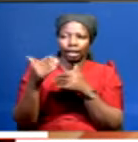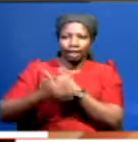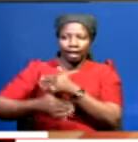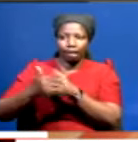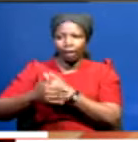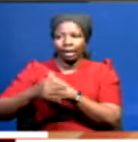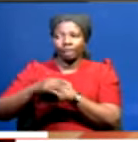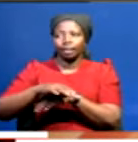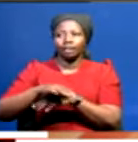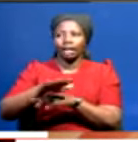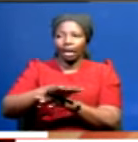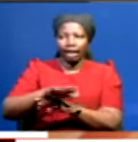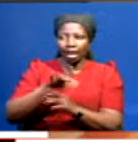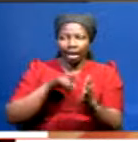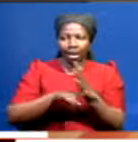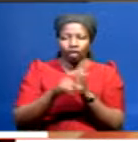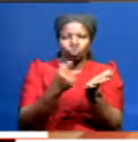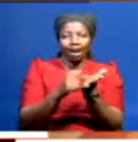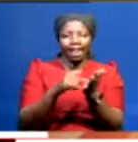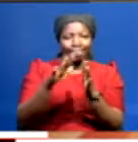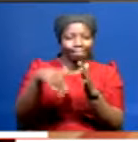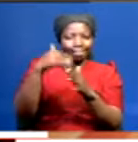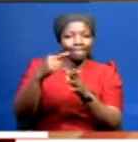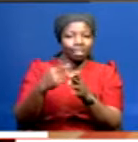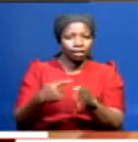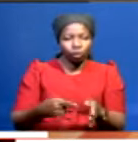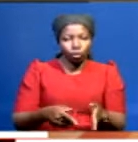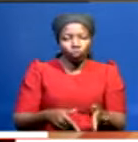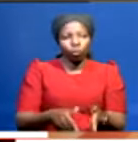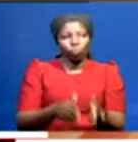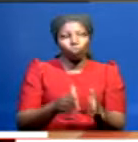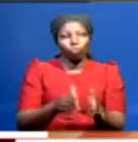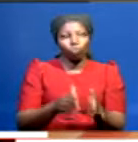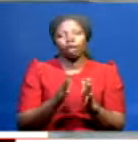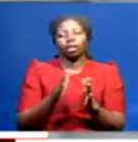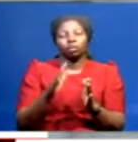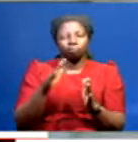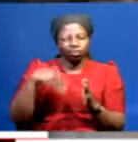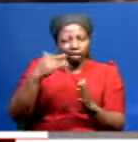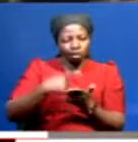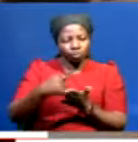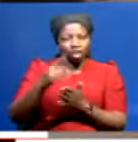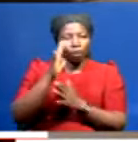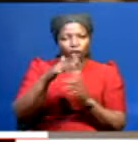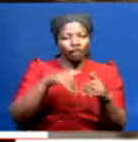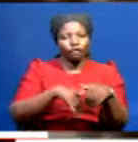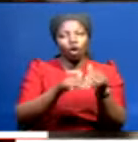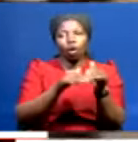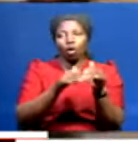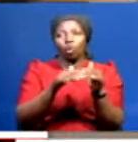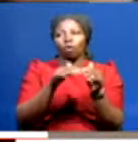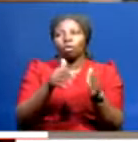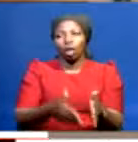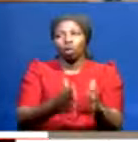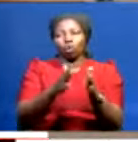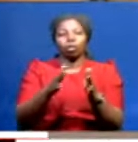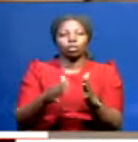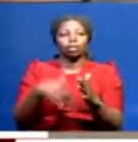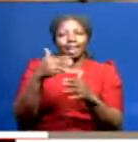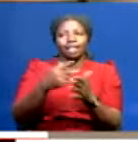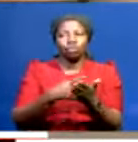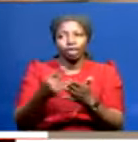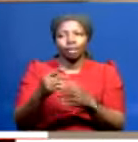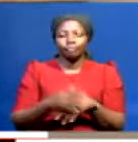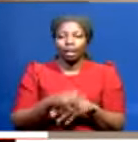few weeks be able to do so through Malaba town. The Malaba route had been forbidden by the